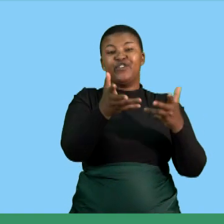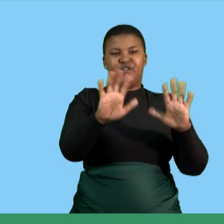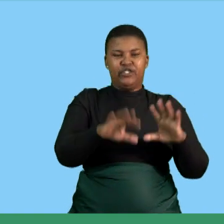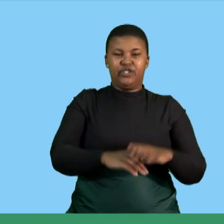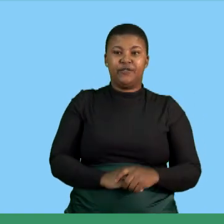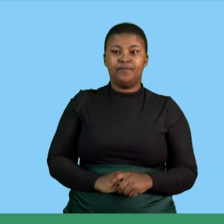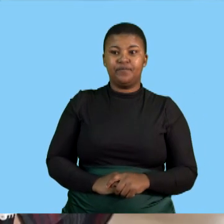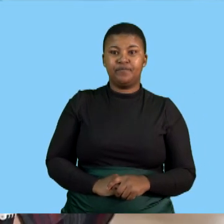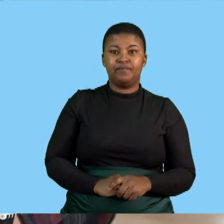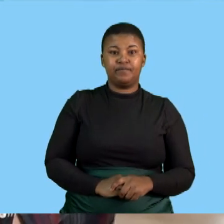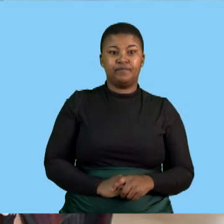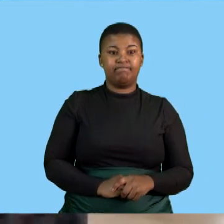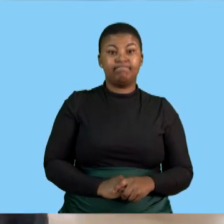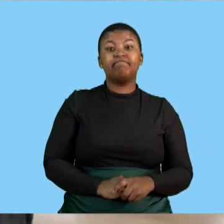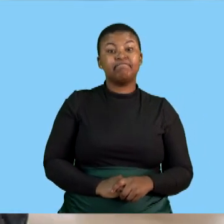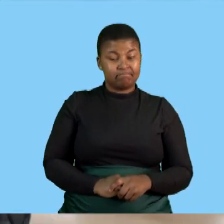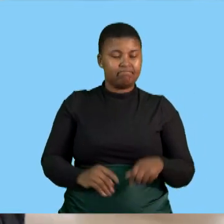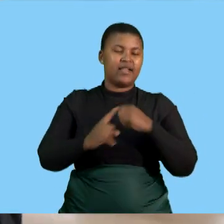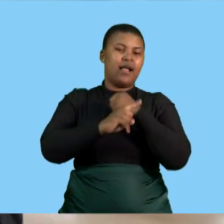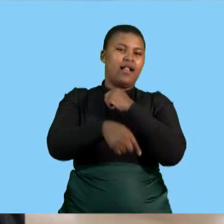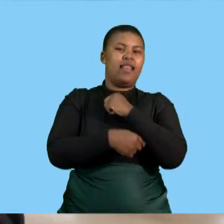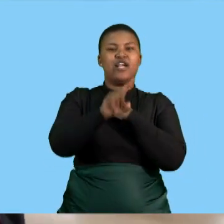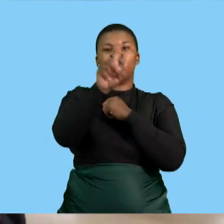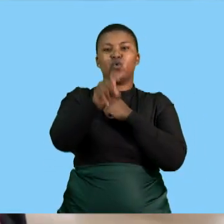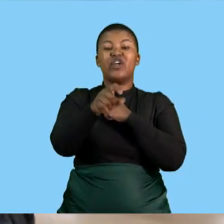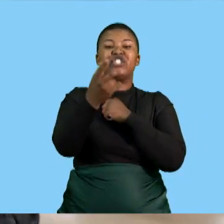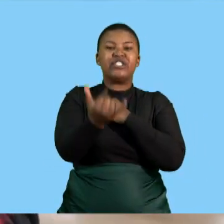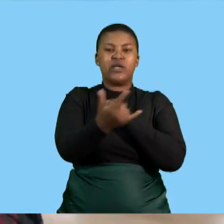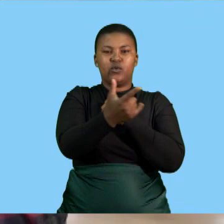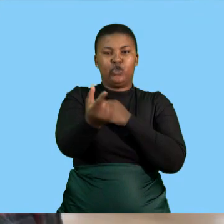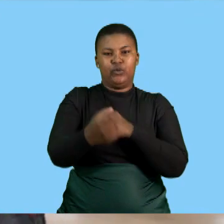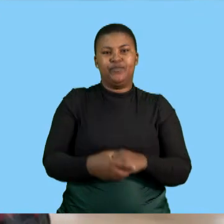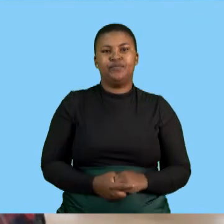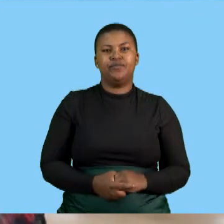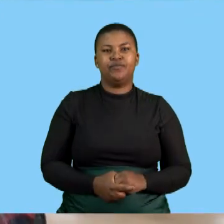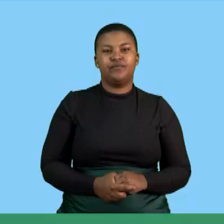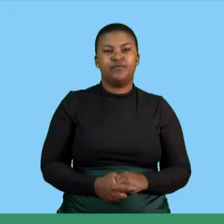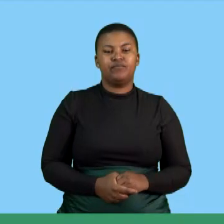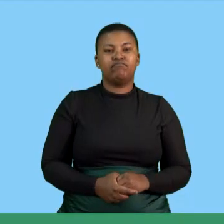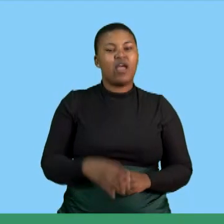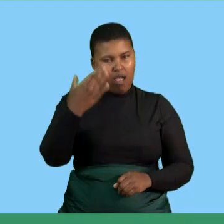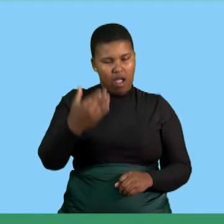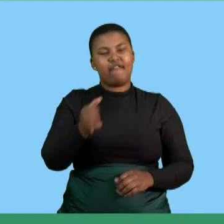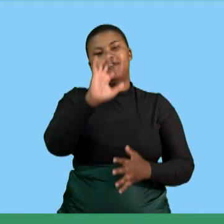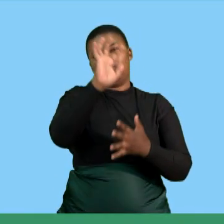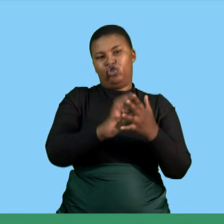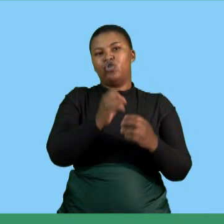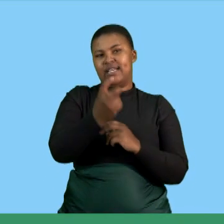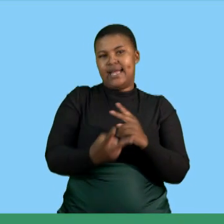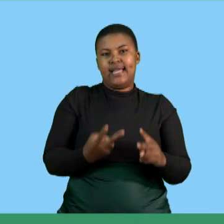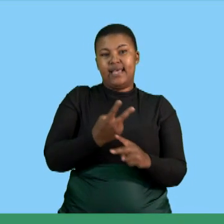statement. Okay, our last question then for application questions is again a